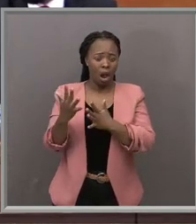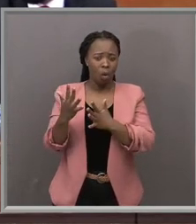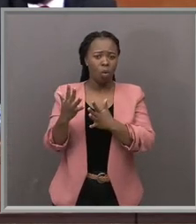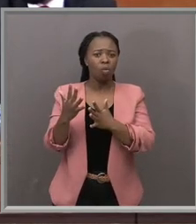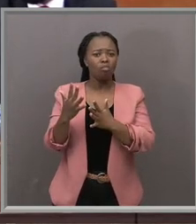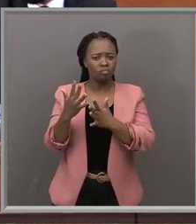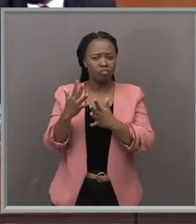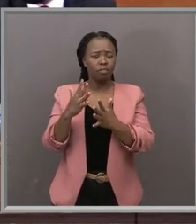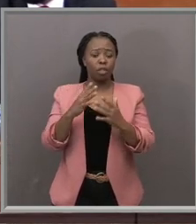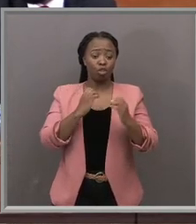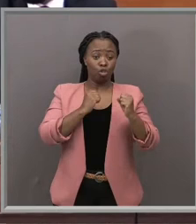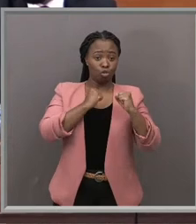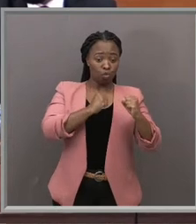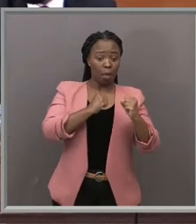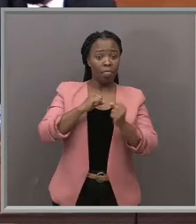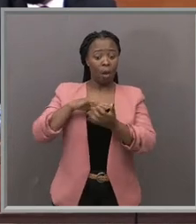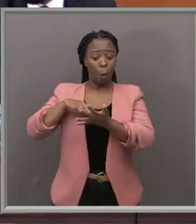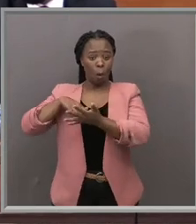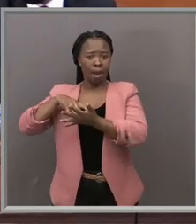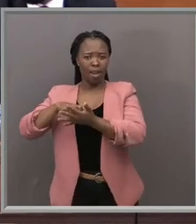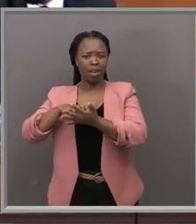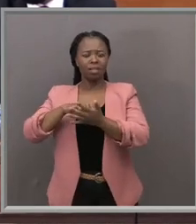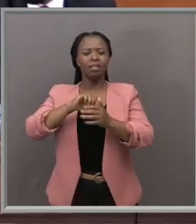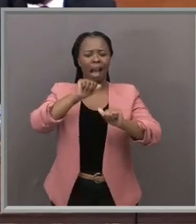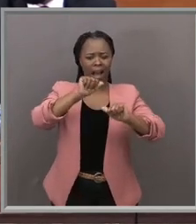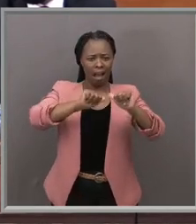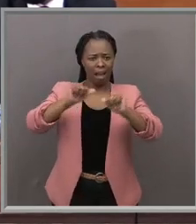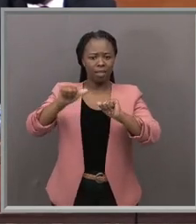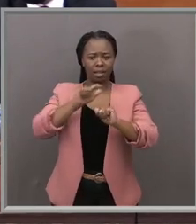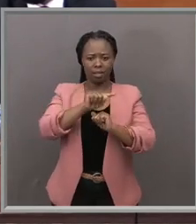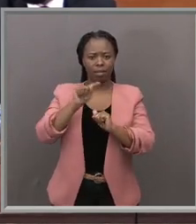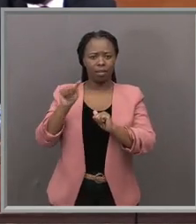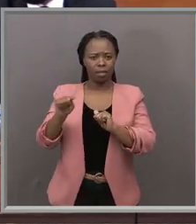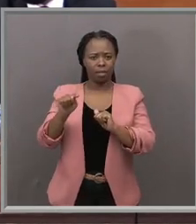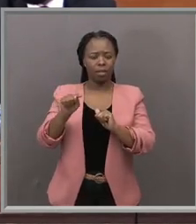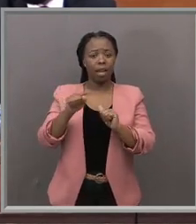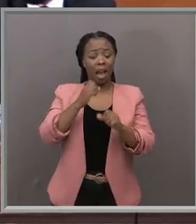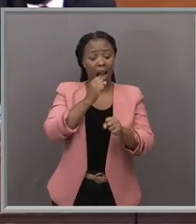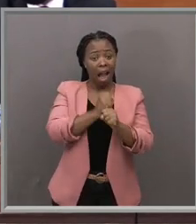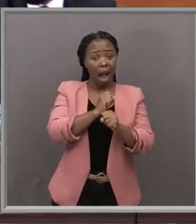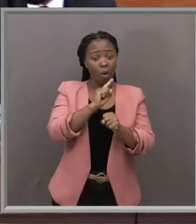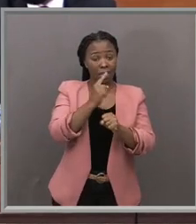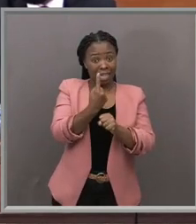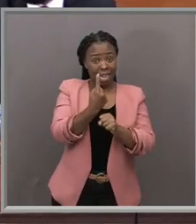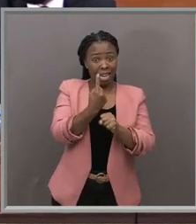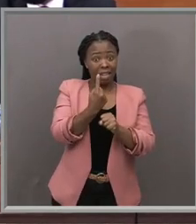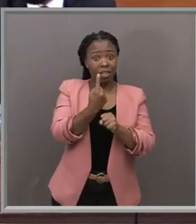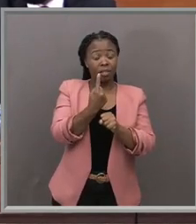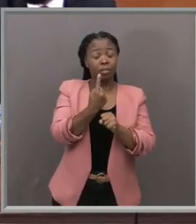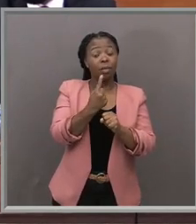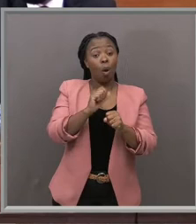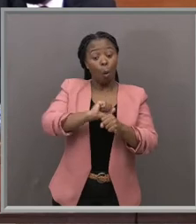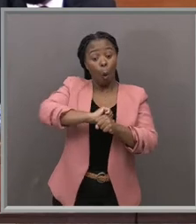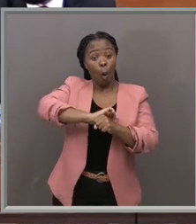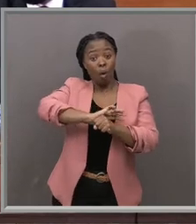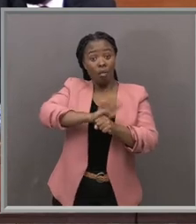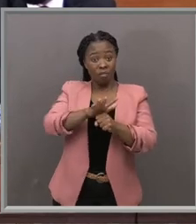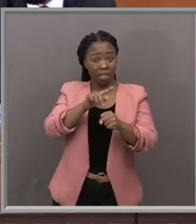strengths and the weaknesses of the Gauteng response to COVID-19. I want to